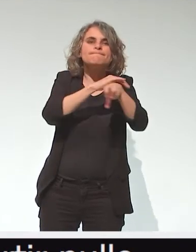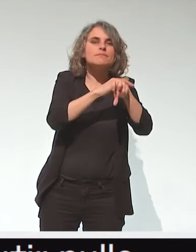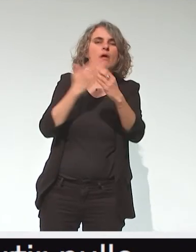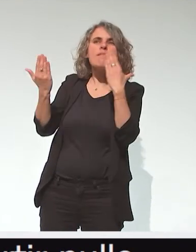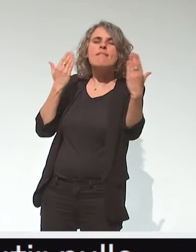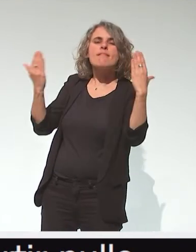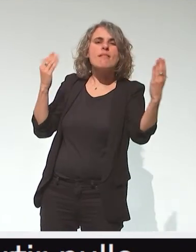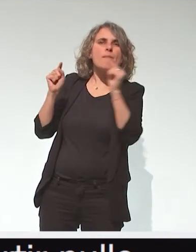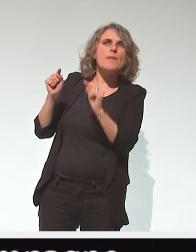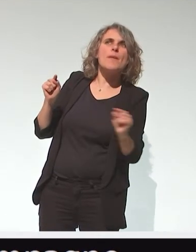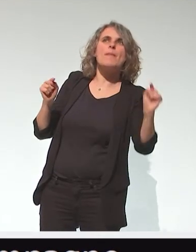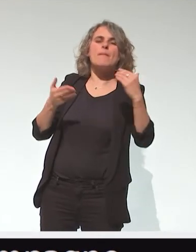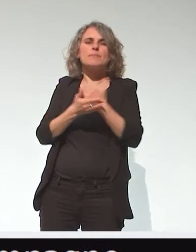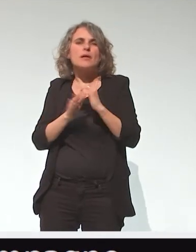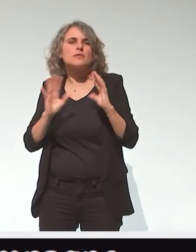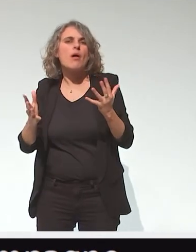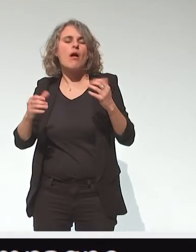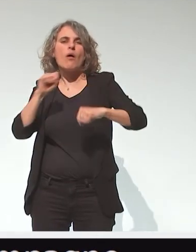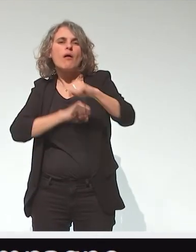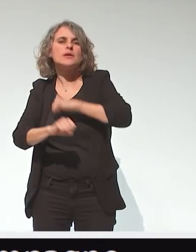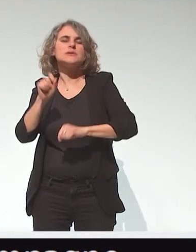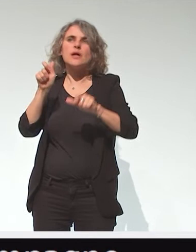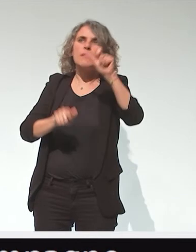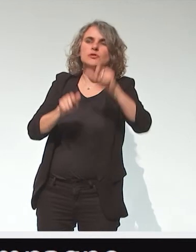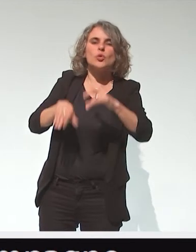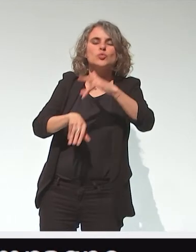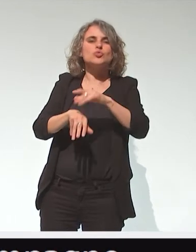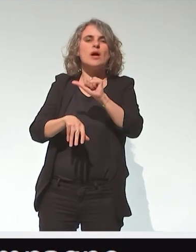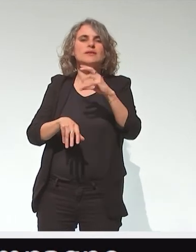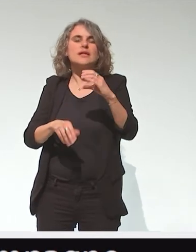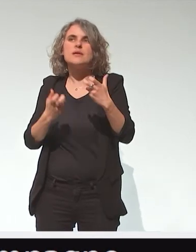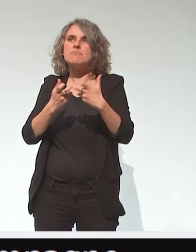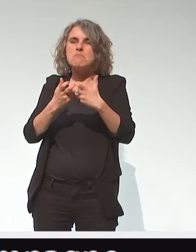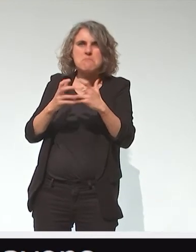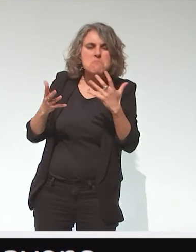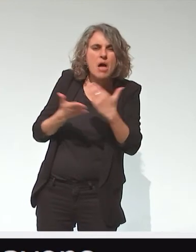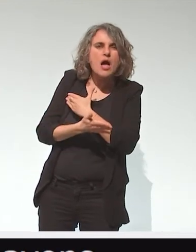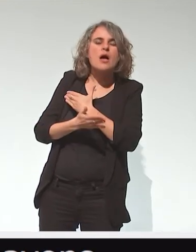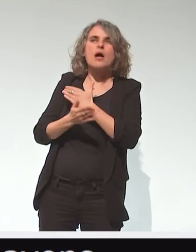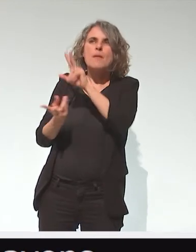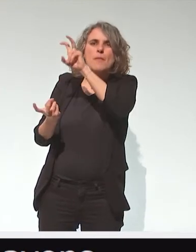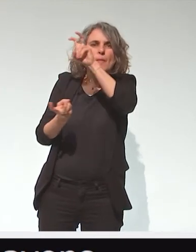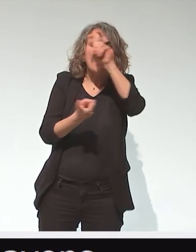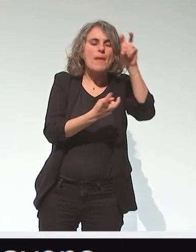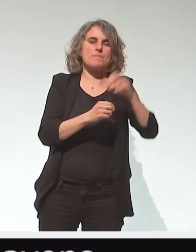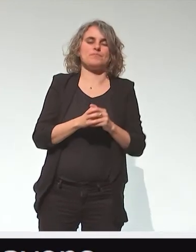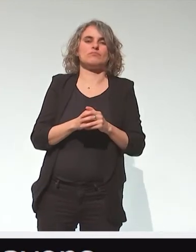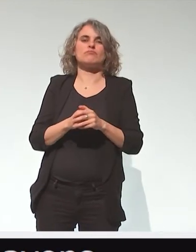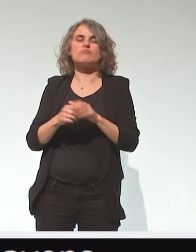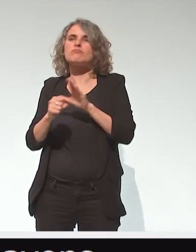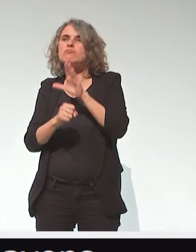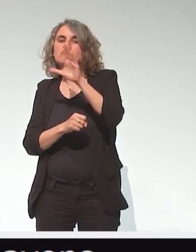around Europe to meet not-for-profits to do a benchmark process about care that had been given